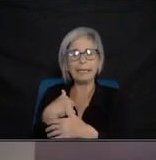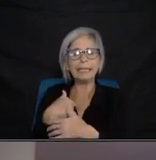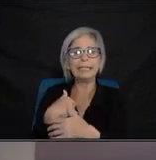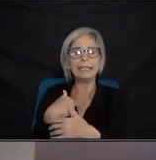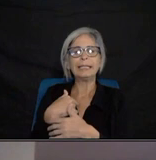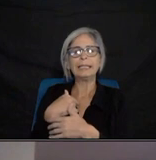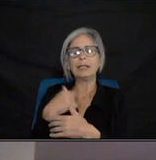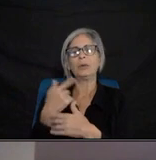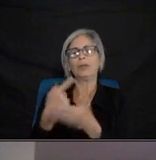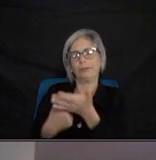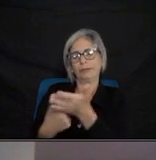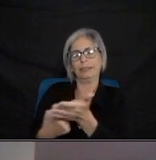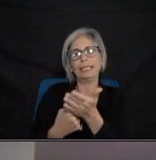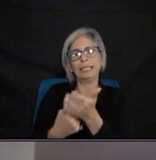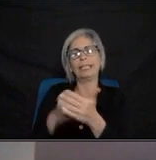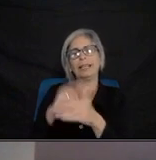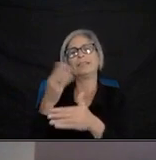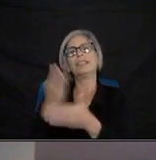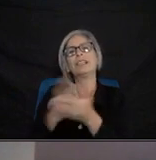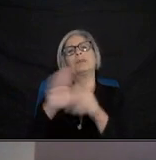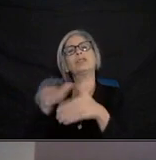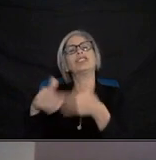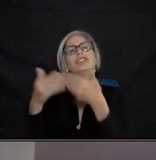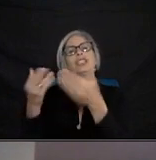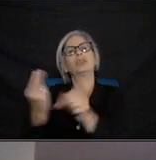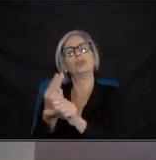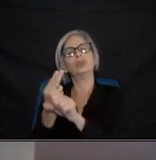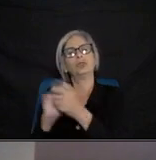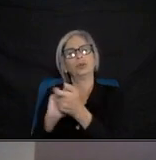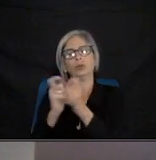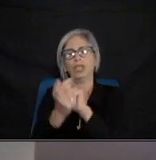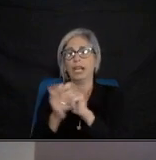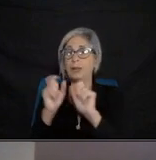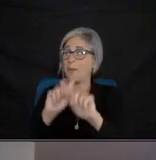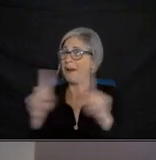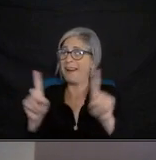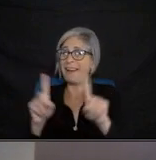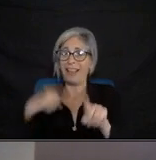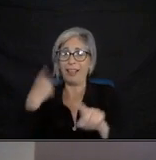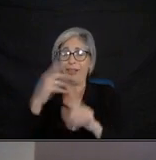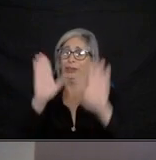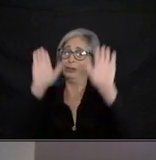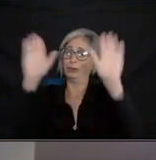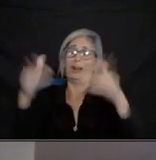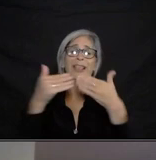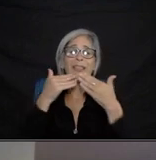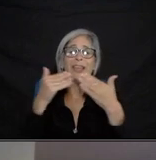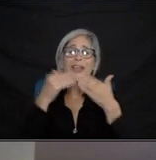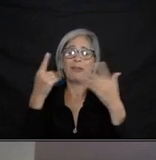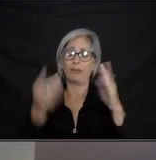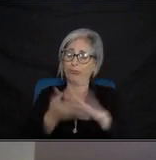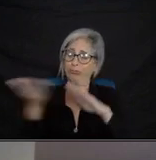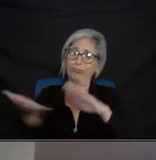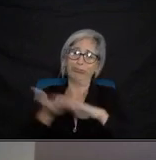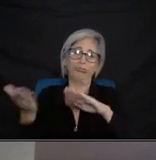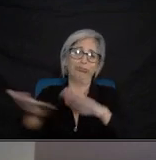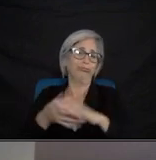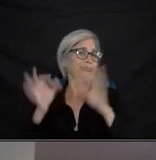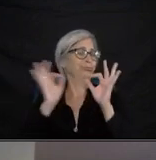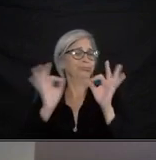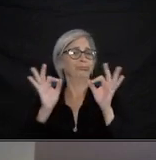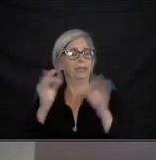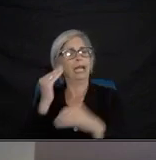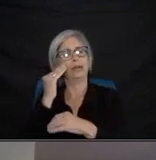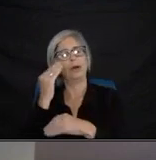Andrew, so we can talk about it. I have some suggestions on things we need to change. So other than that, looks great. Thank you for getting this up and running. And then I know we'll probably